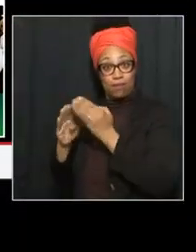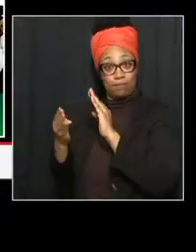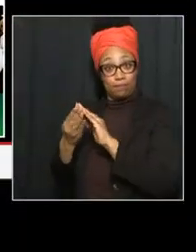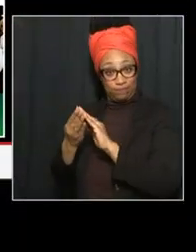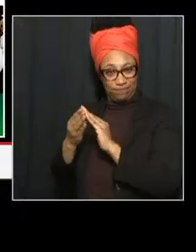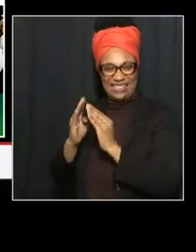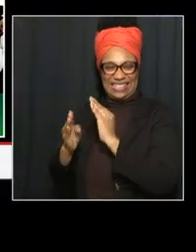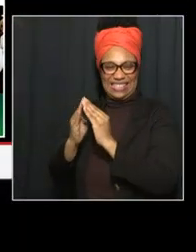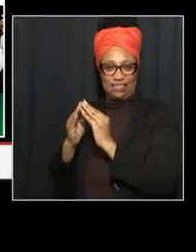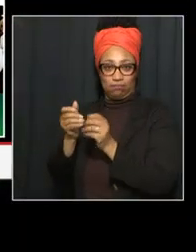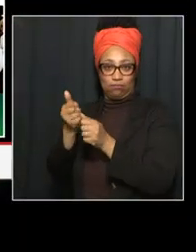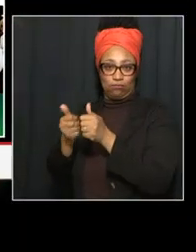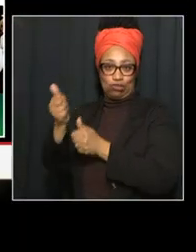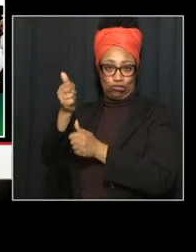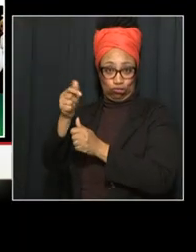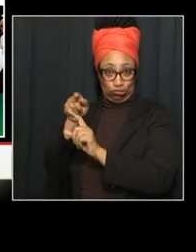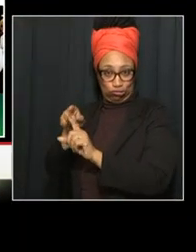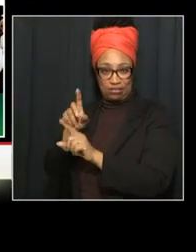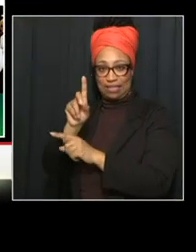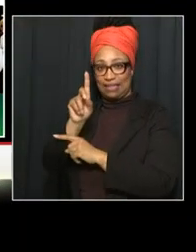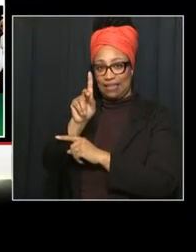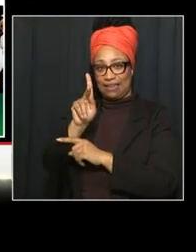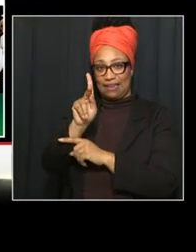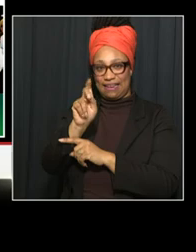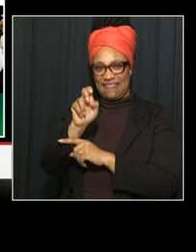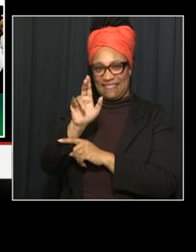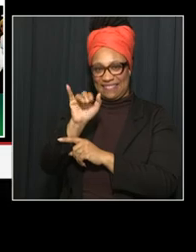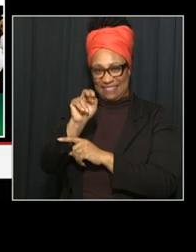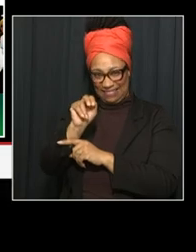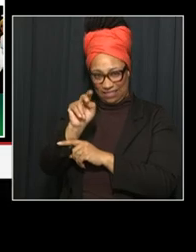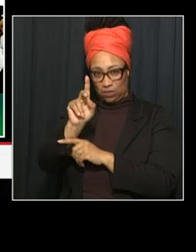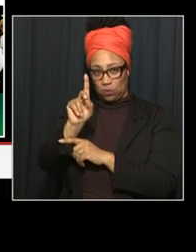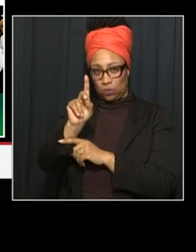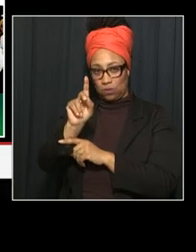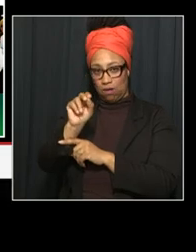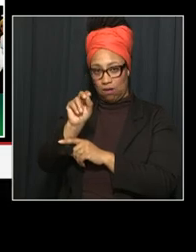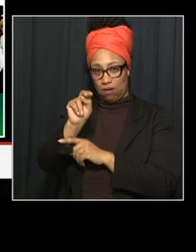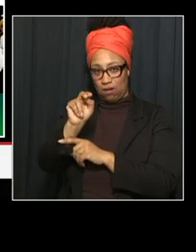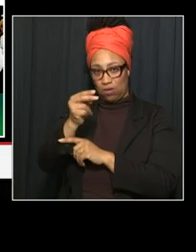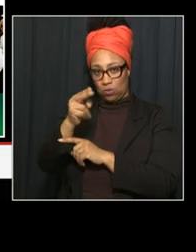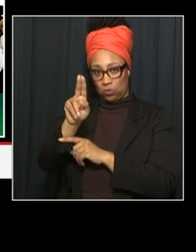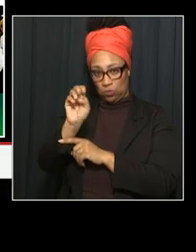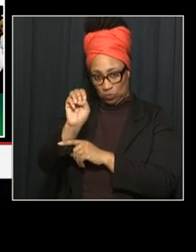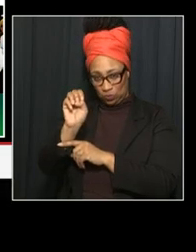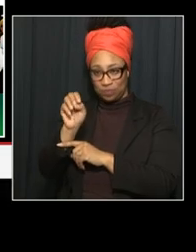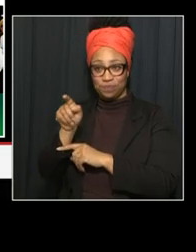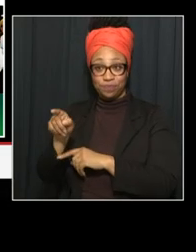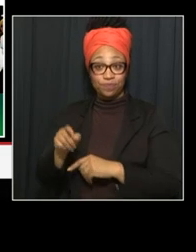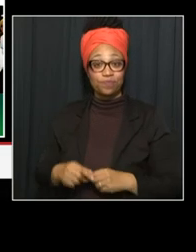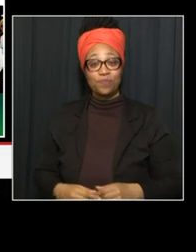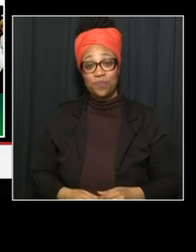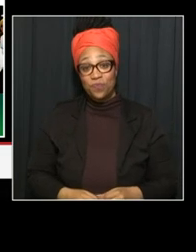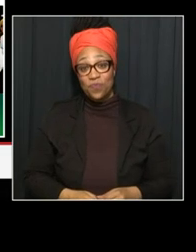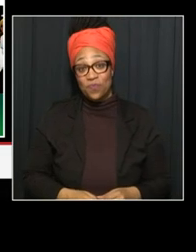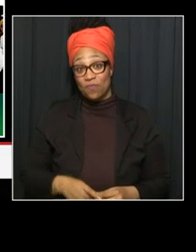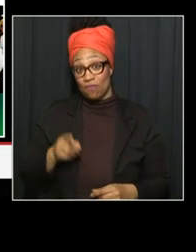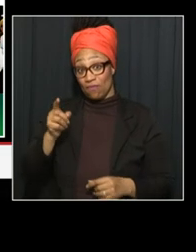Director, Jenny Reed, to walk through the budget process, and then we'll get to some